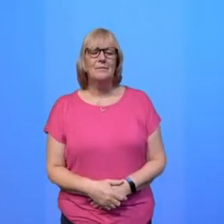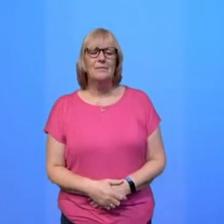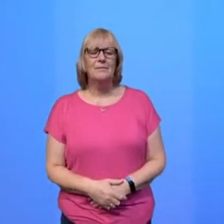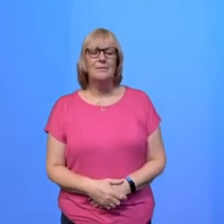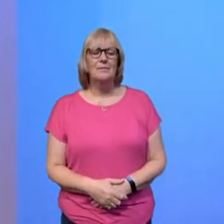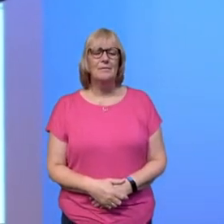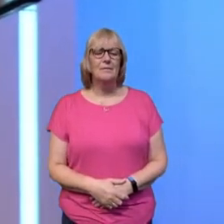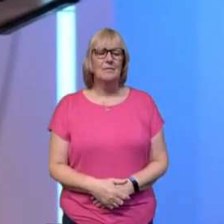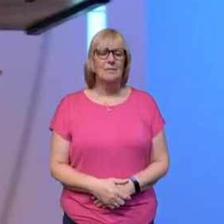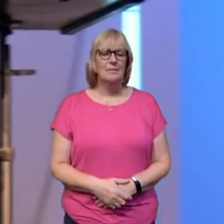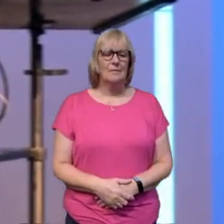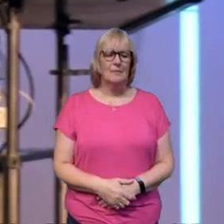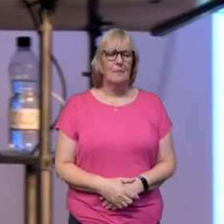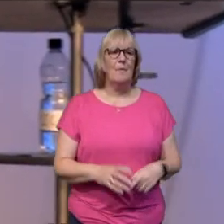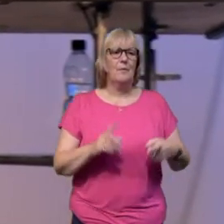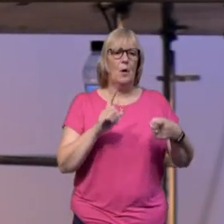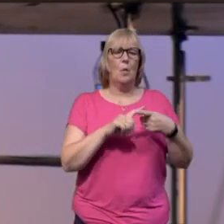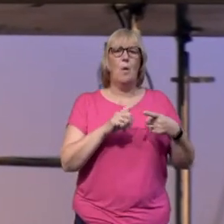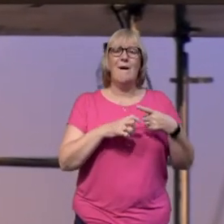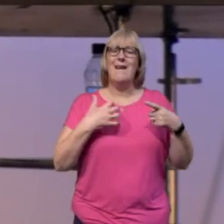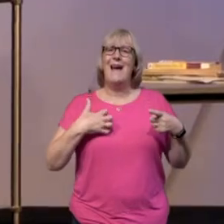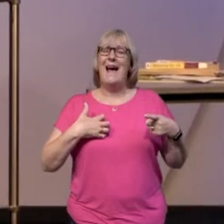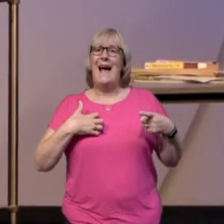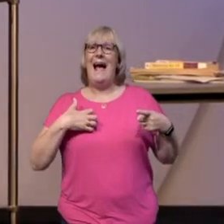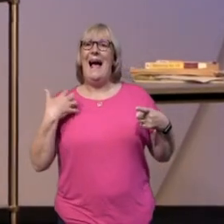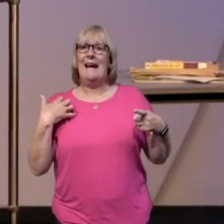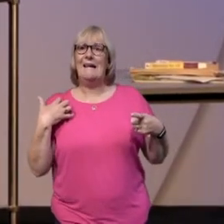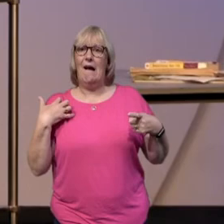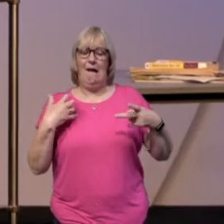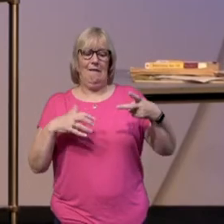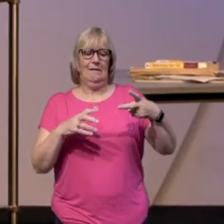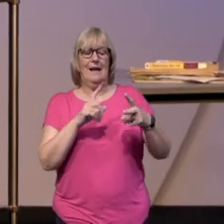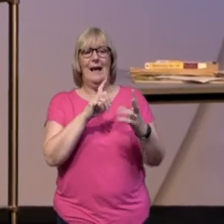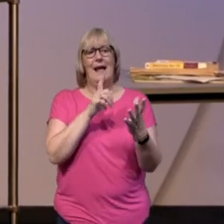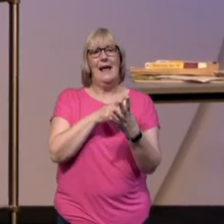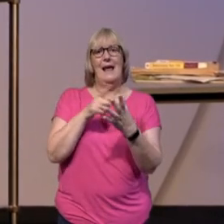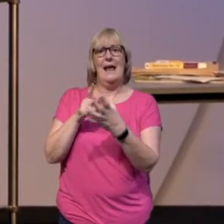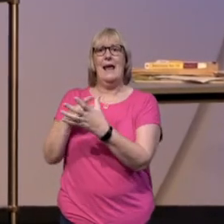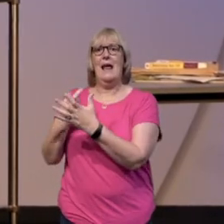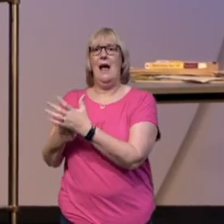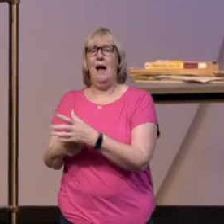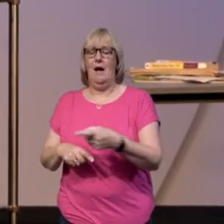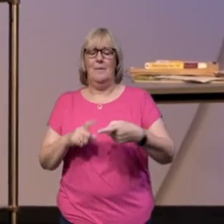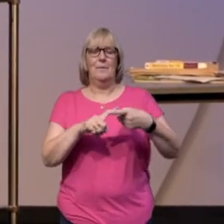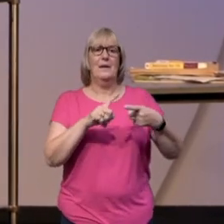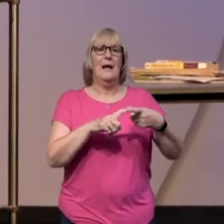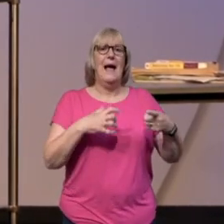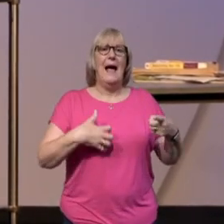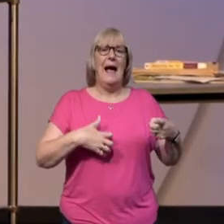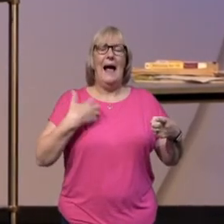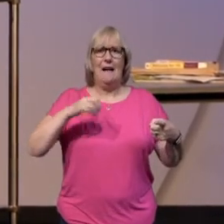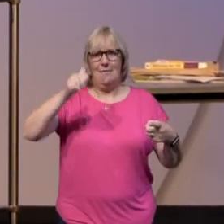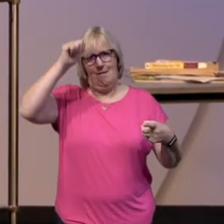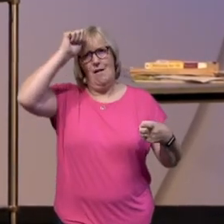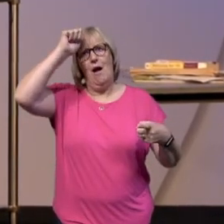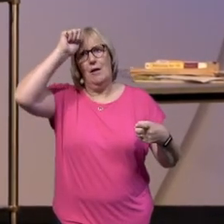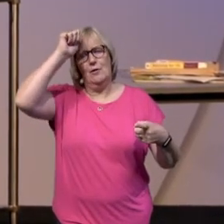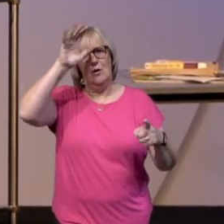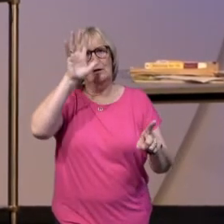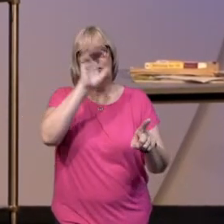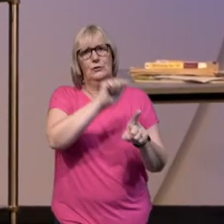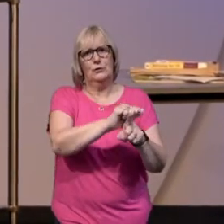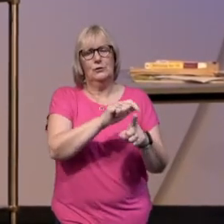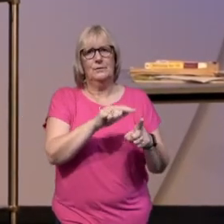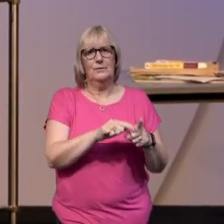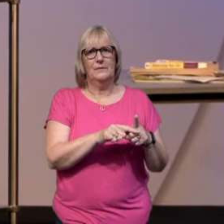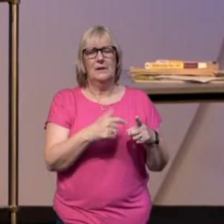The first one was acknowledge the anger. Don't just wander, just go, gosh, I'm feeling angry. The second one was absorb it. So spend 24 hours